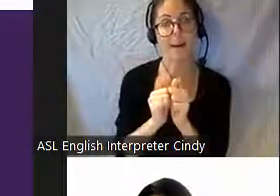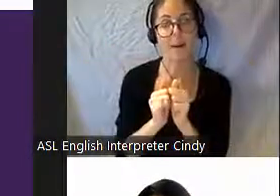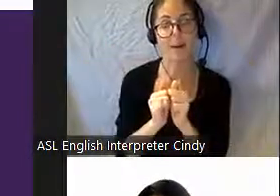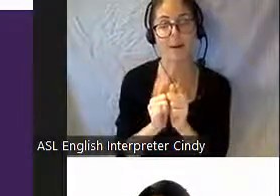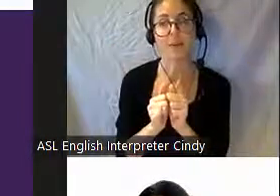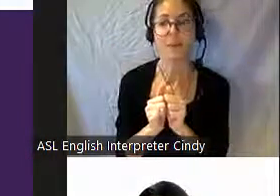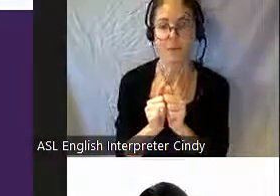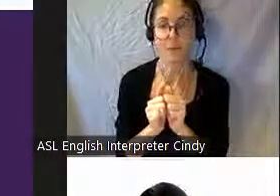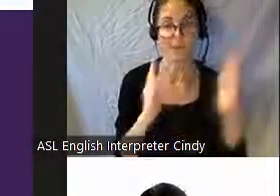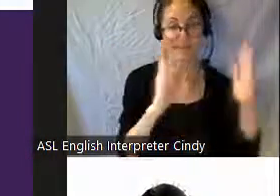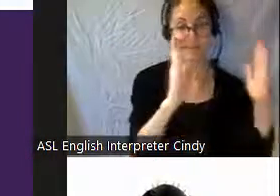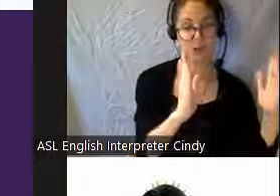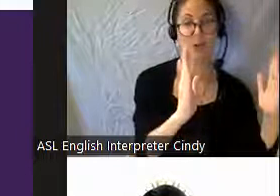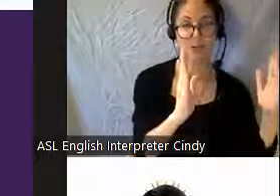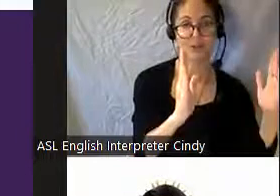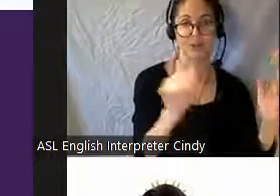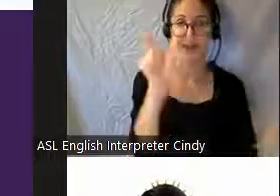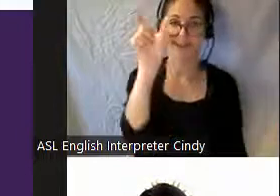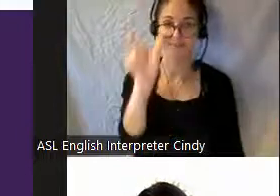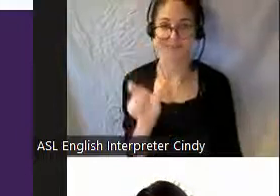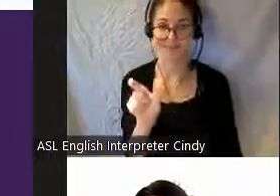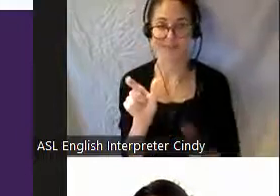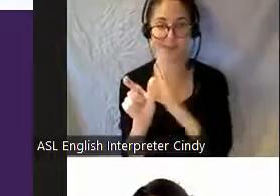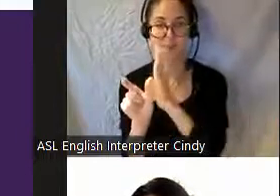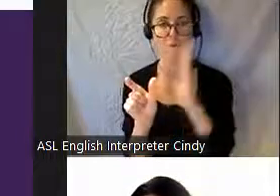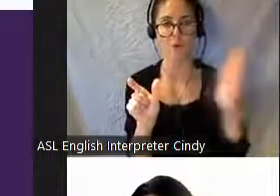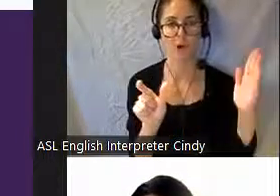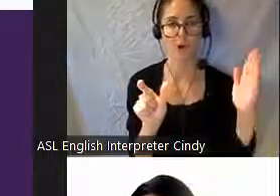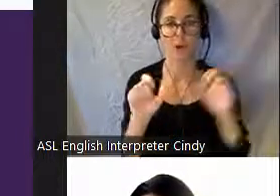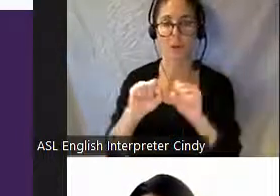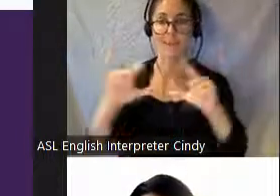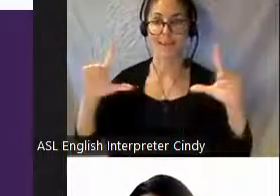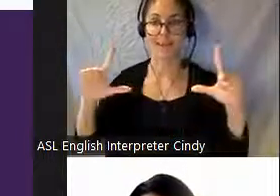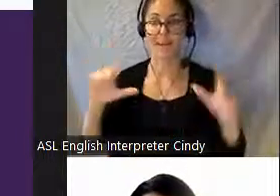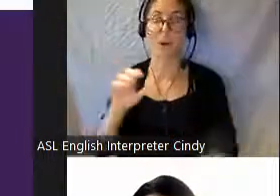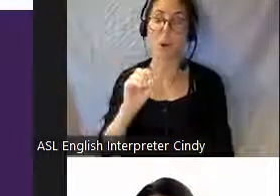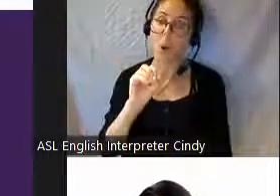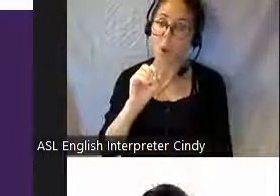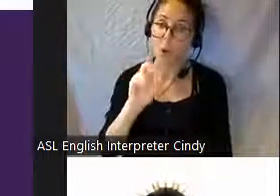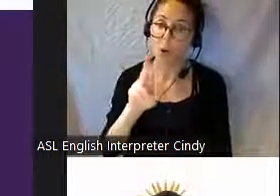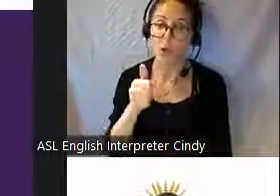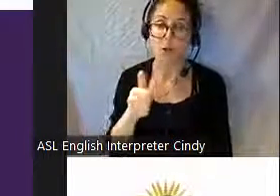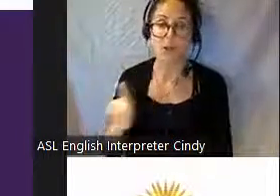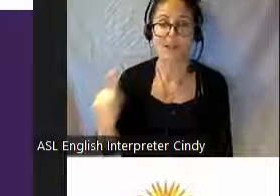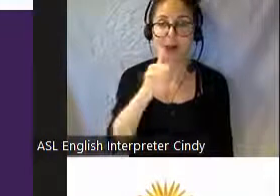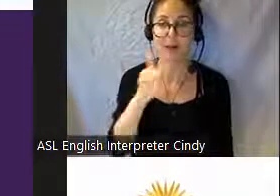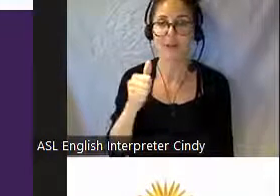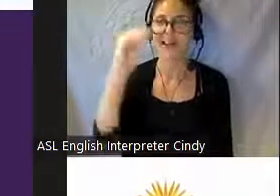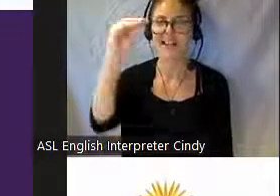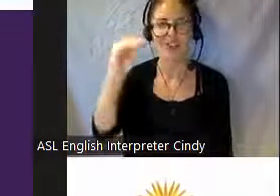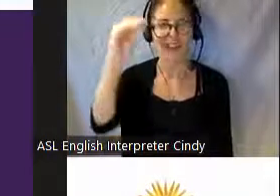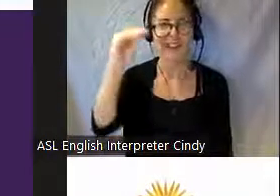the presentation and the speakers to the left, or you can put it into your own speaker view on your